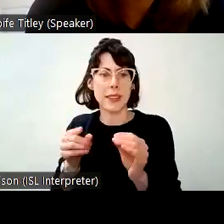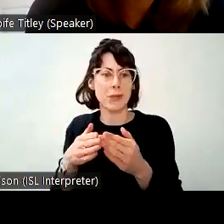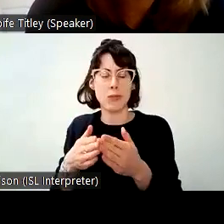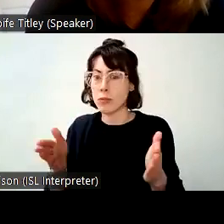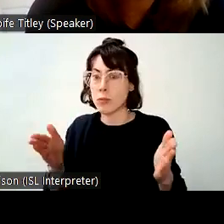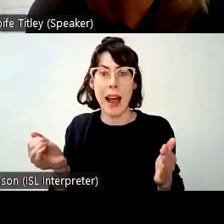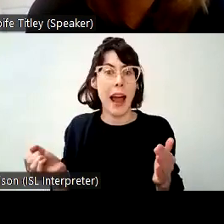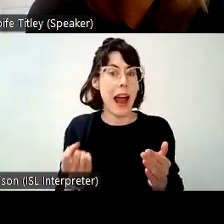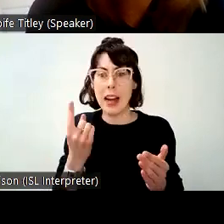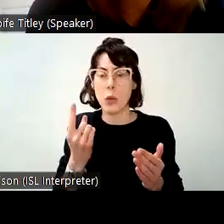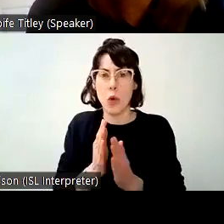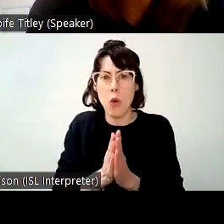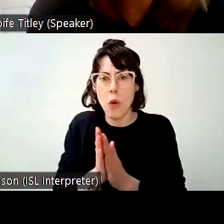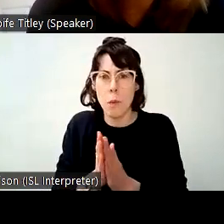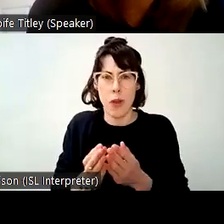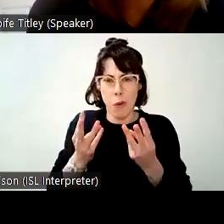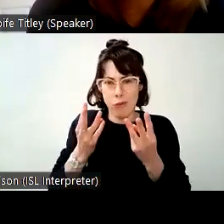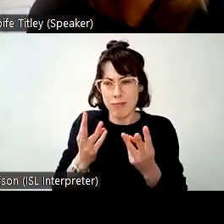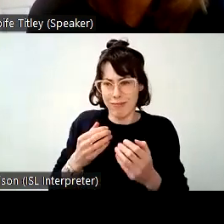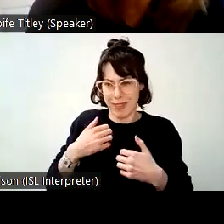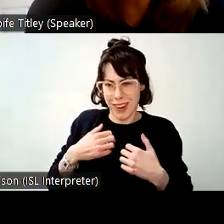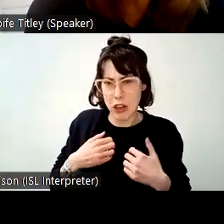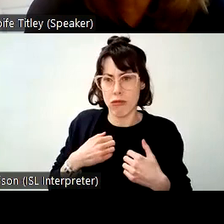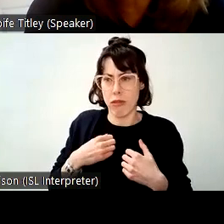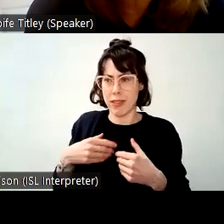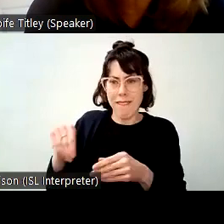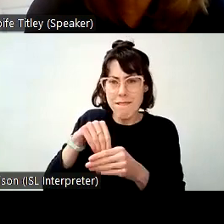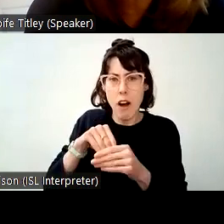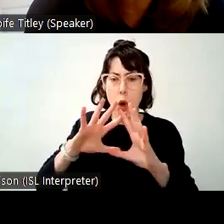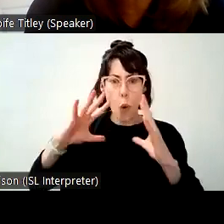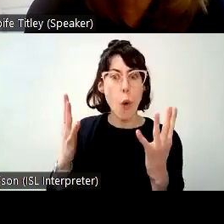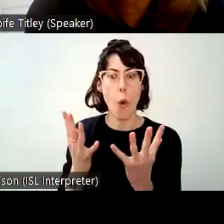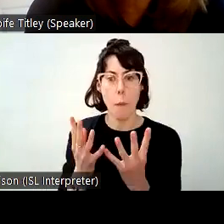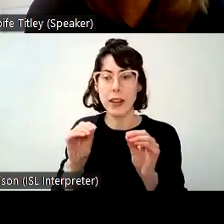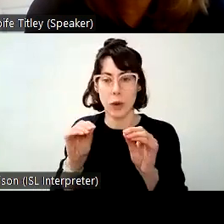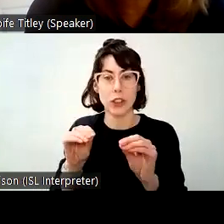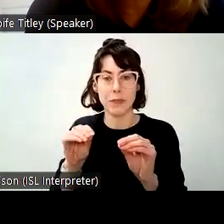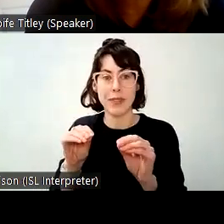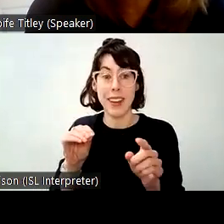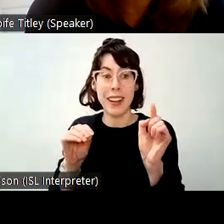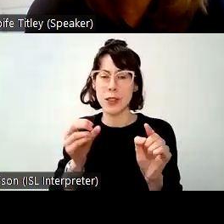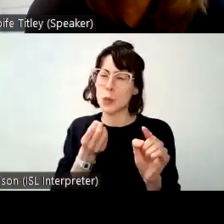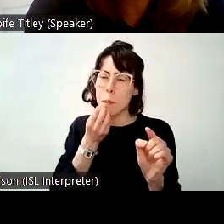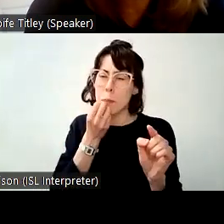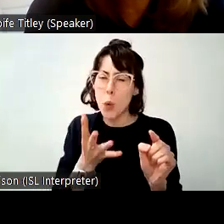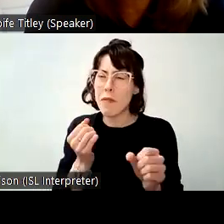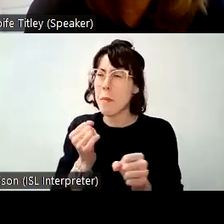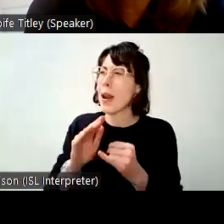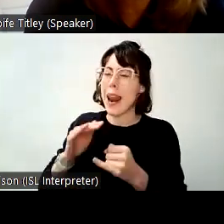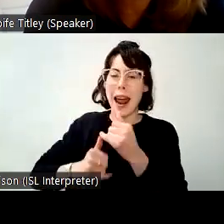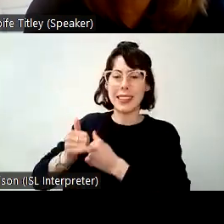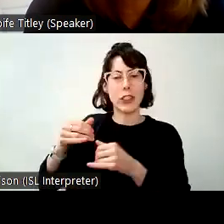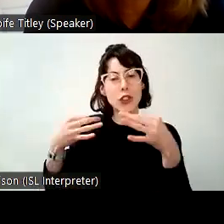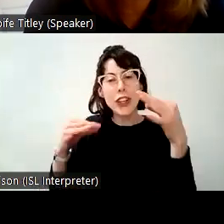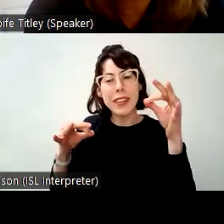and a passion for global education working in any kind of context. And to be honest, that was the real beauty of the cert last year, was that we were